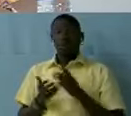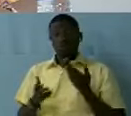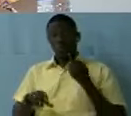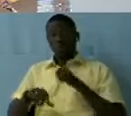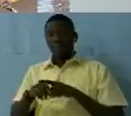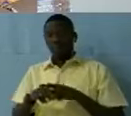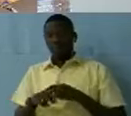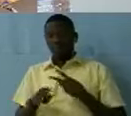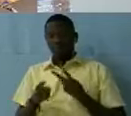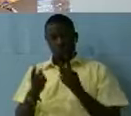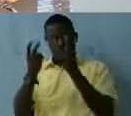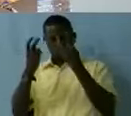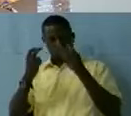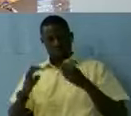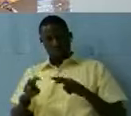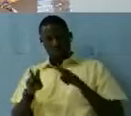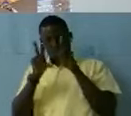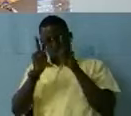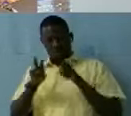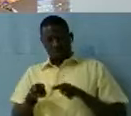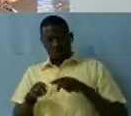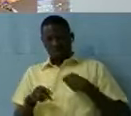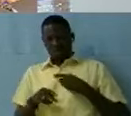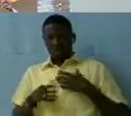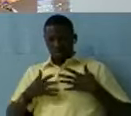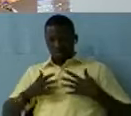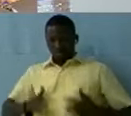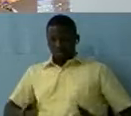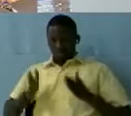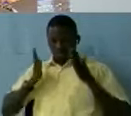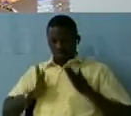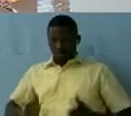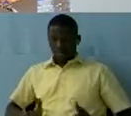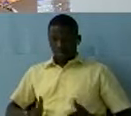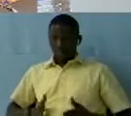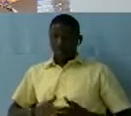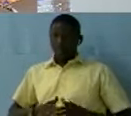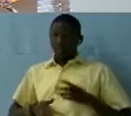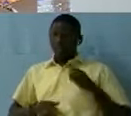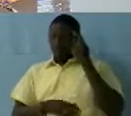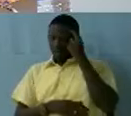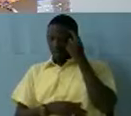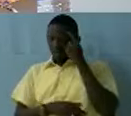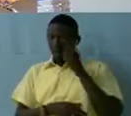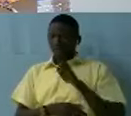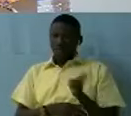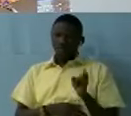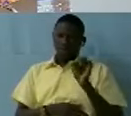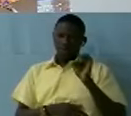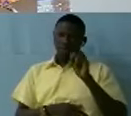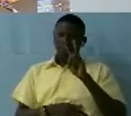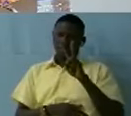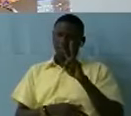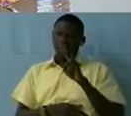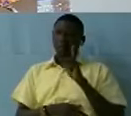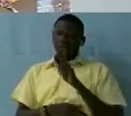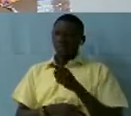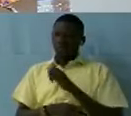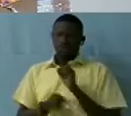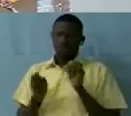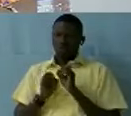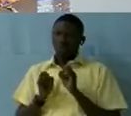Sometimes if you look at me and you look at the physical outlook of my body, you think it's HIV, but it is